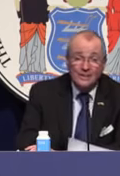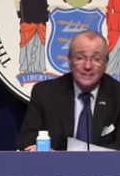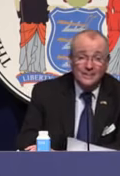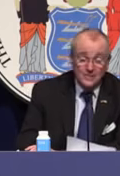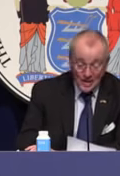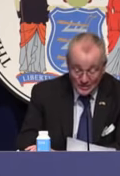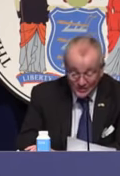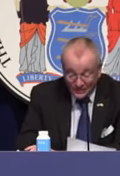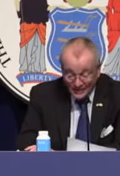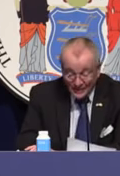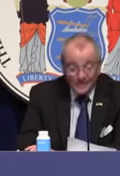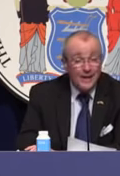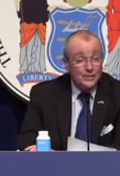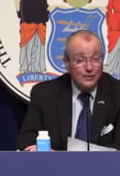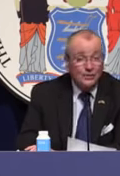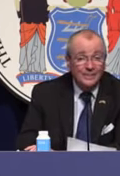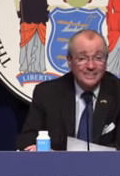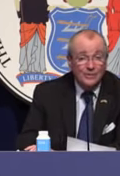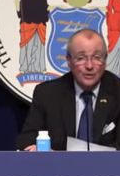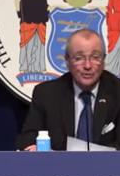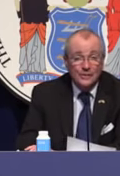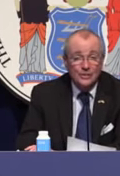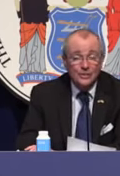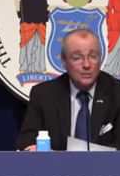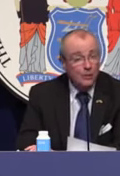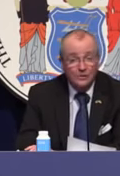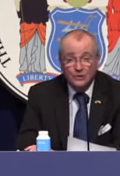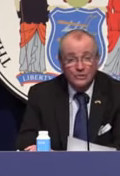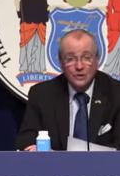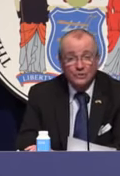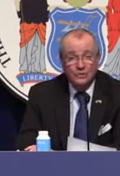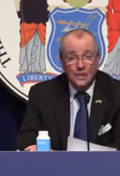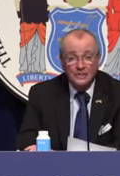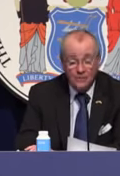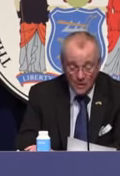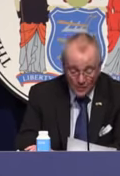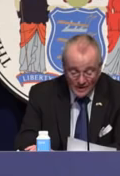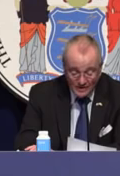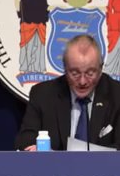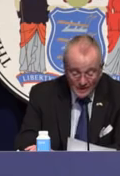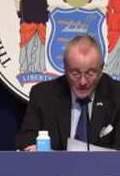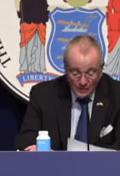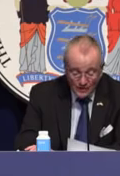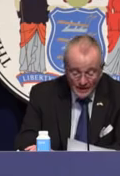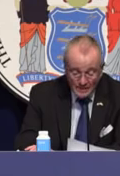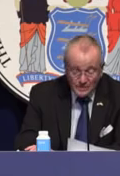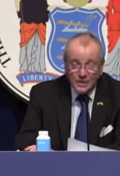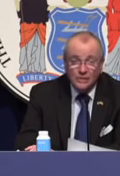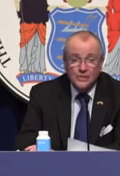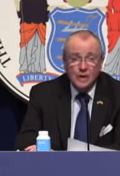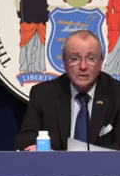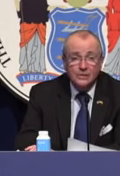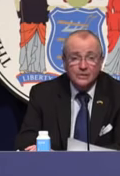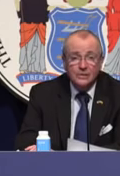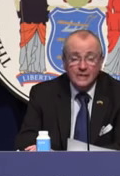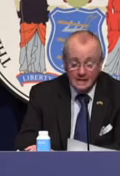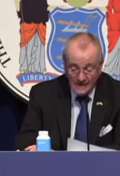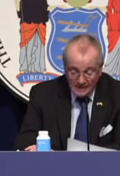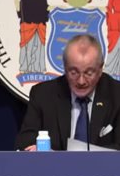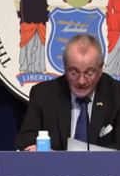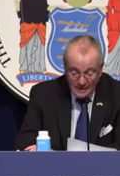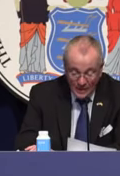our discussions, a lot of Jersey folks. In addition to the President, who knows the state very well, I want to thank in particular Jared